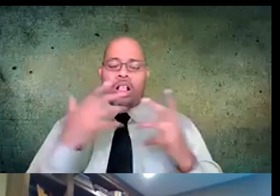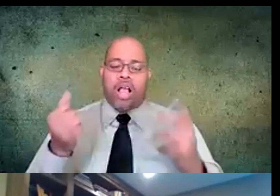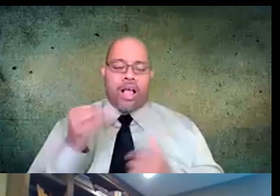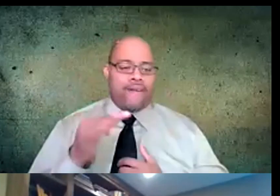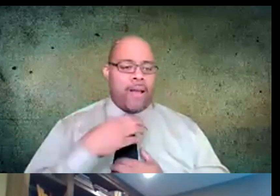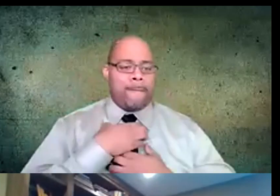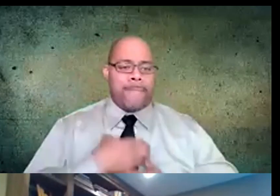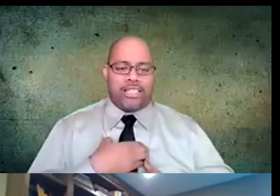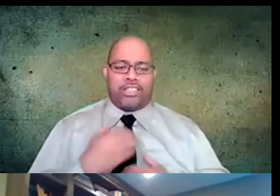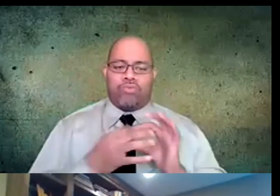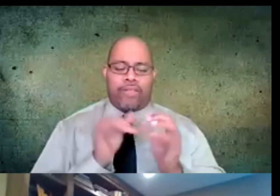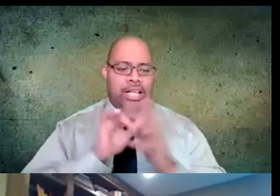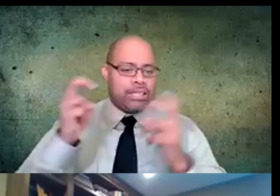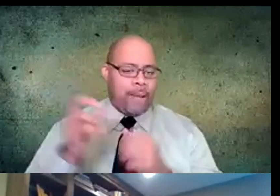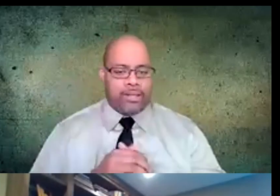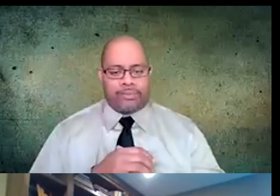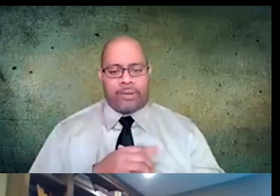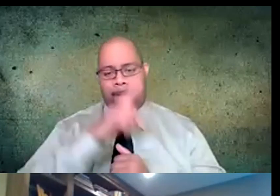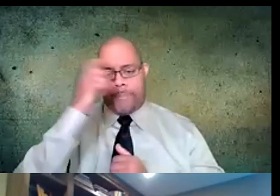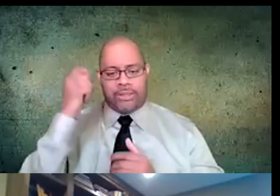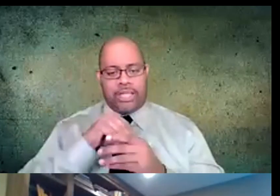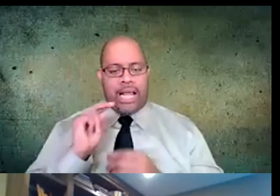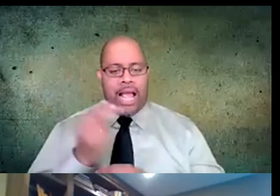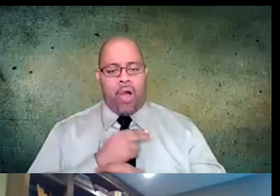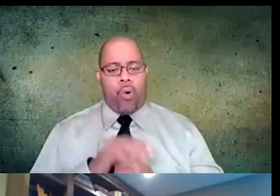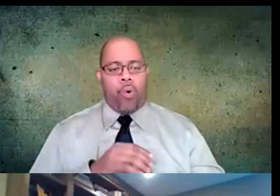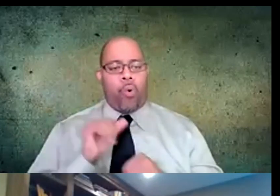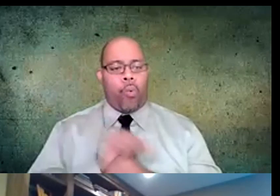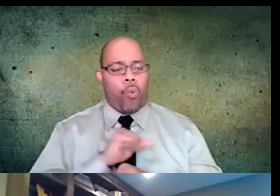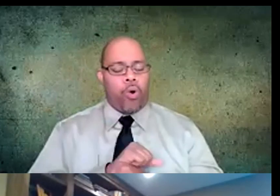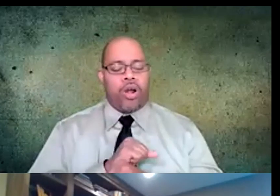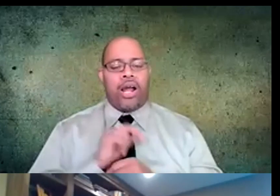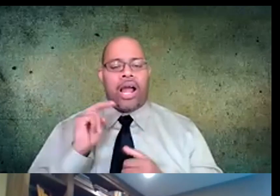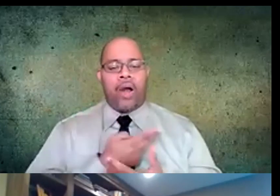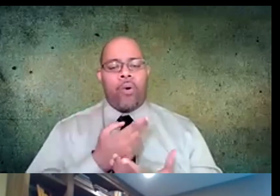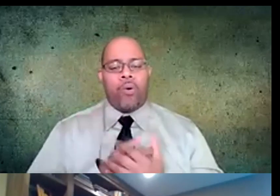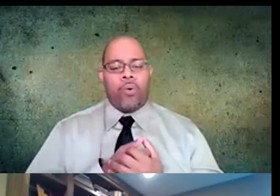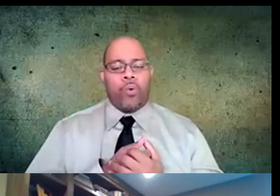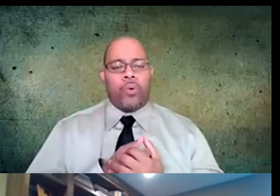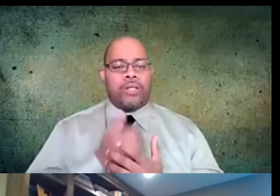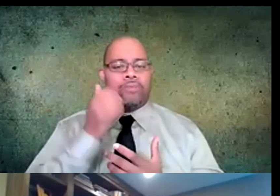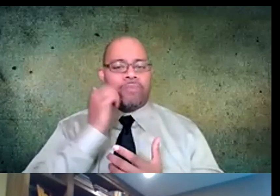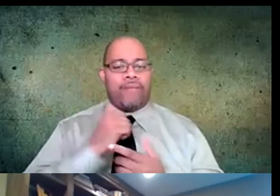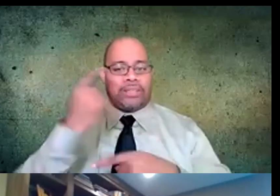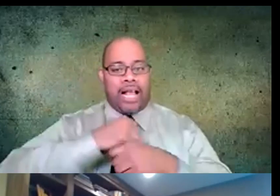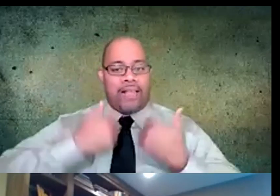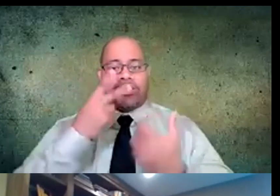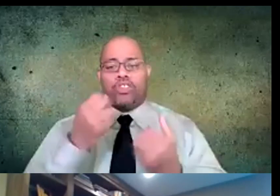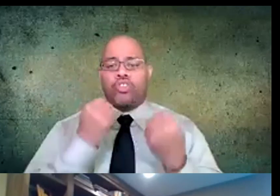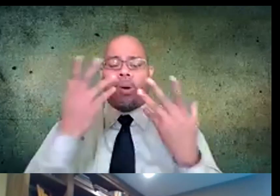passion around this topic because in our work, in our day of life, we see so